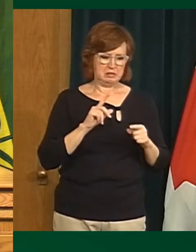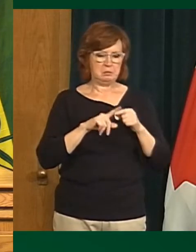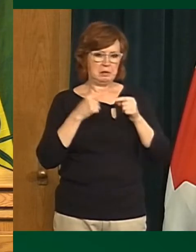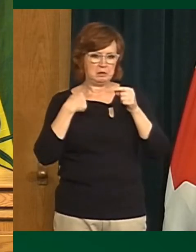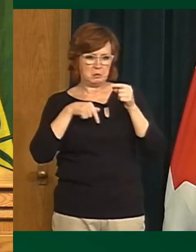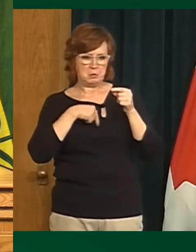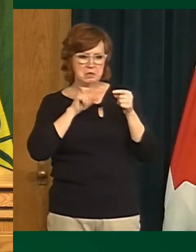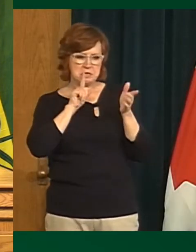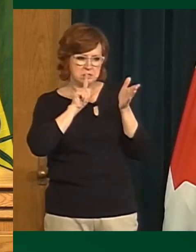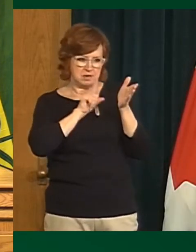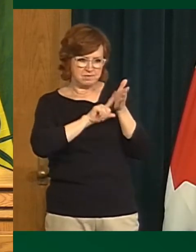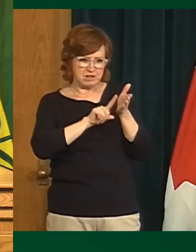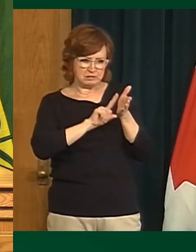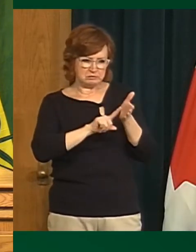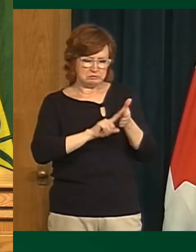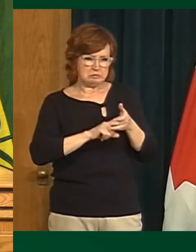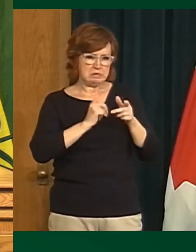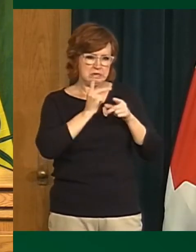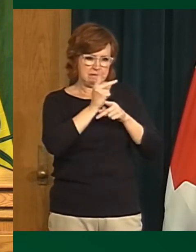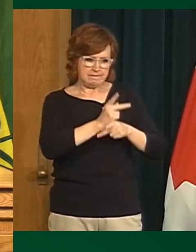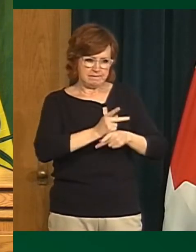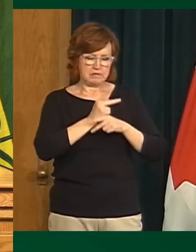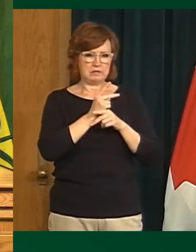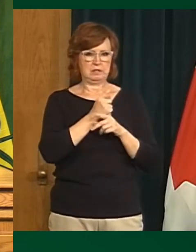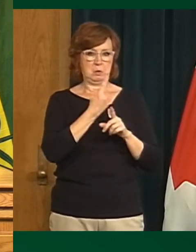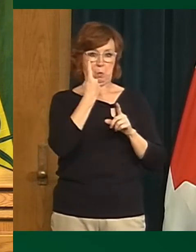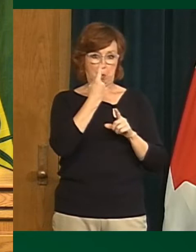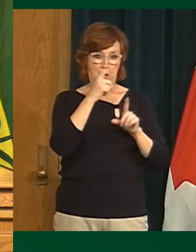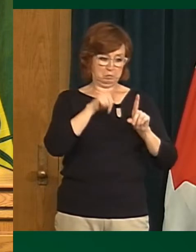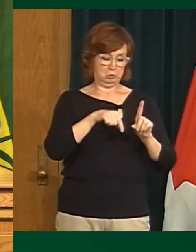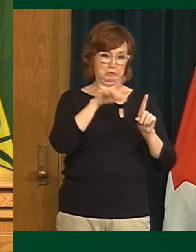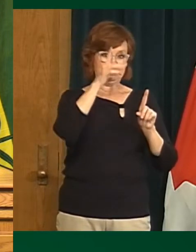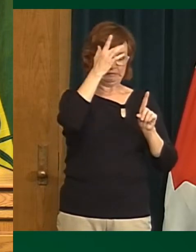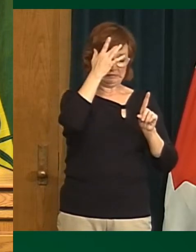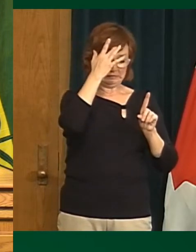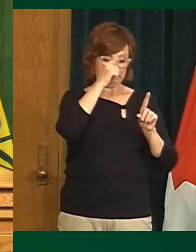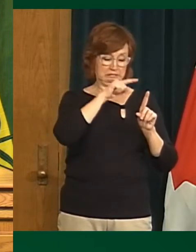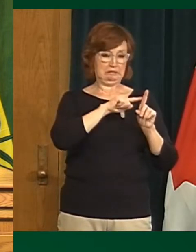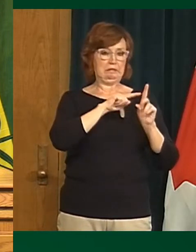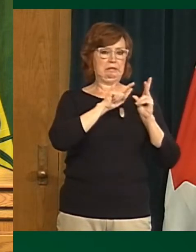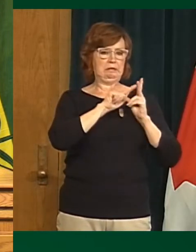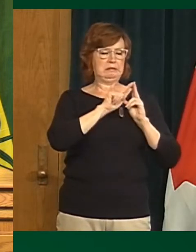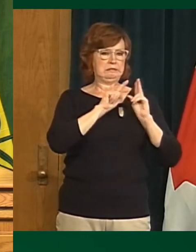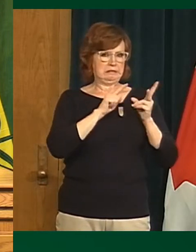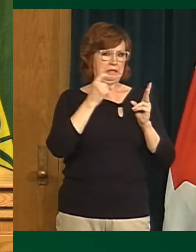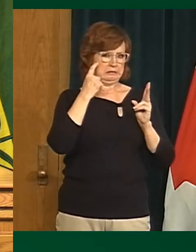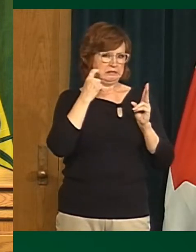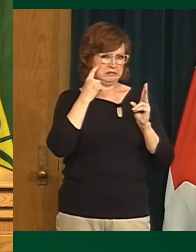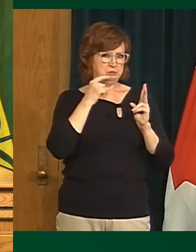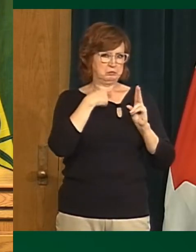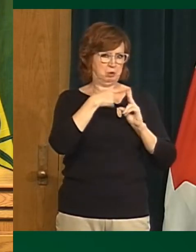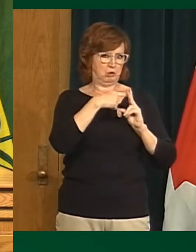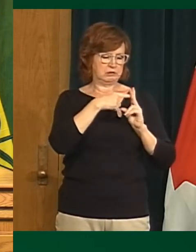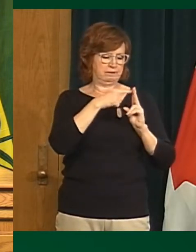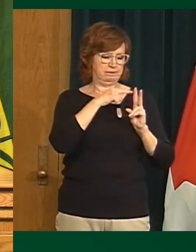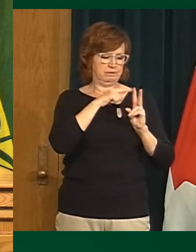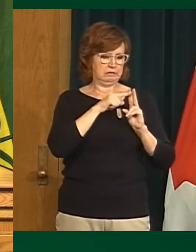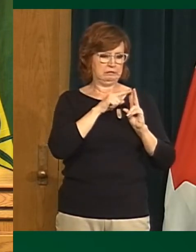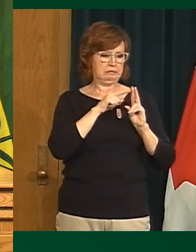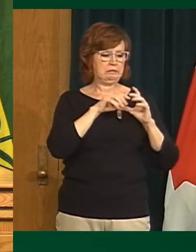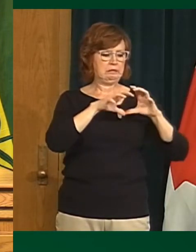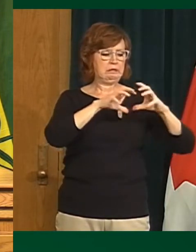additional precautions and measures are being taken place. Beyond that, a single case in a hospital which requires a case content